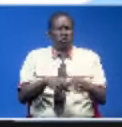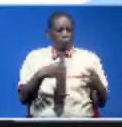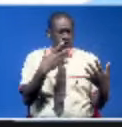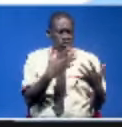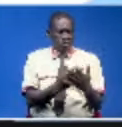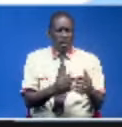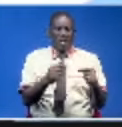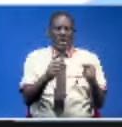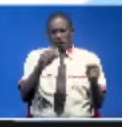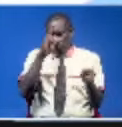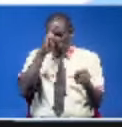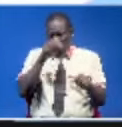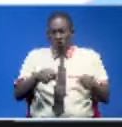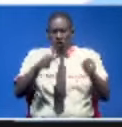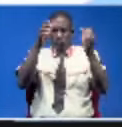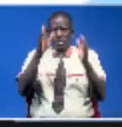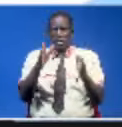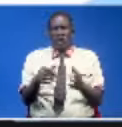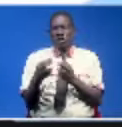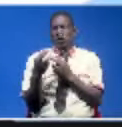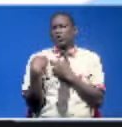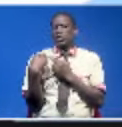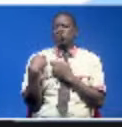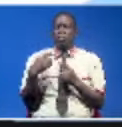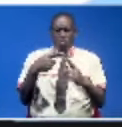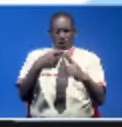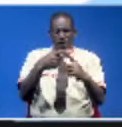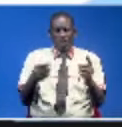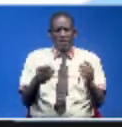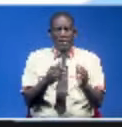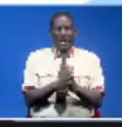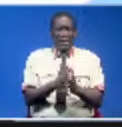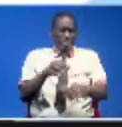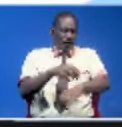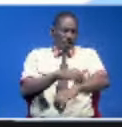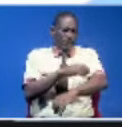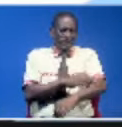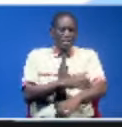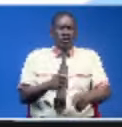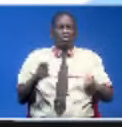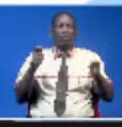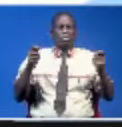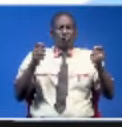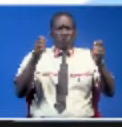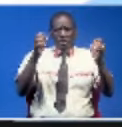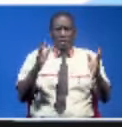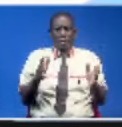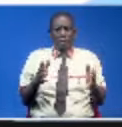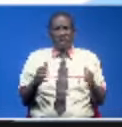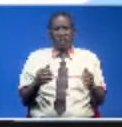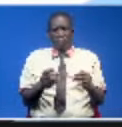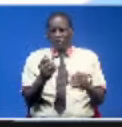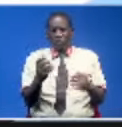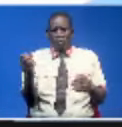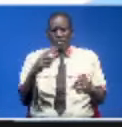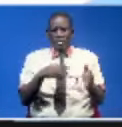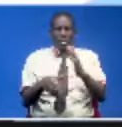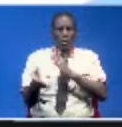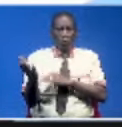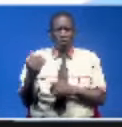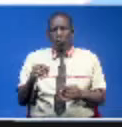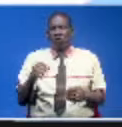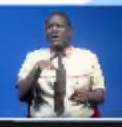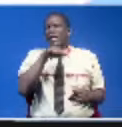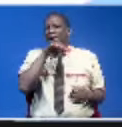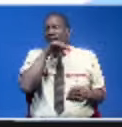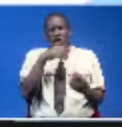against police officers responsible for killing and injuring anti-government protesters a few months ago. Odinga, who